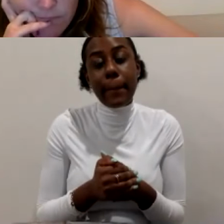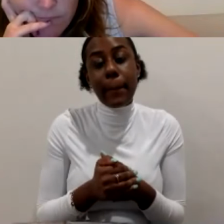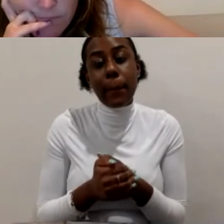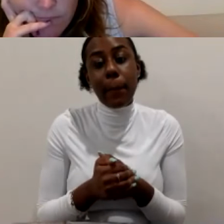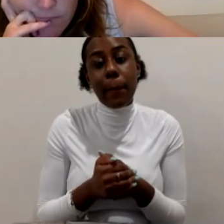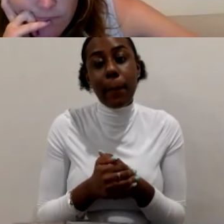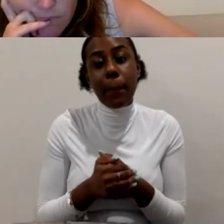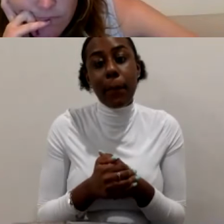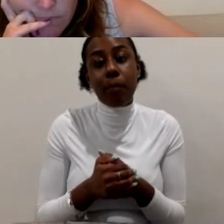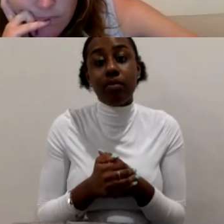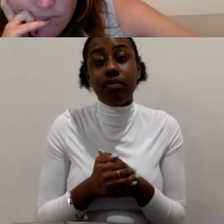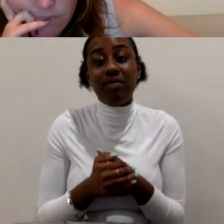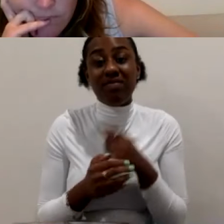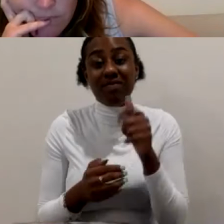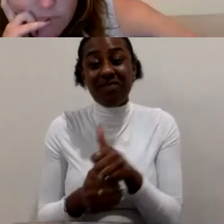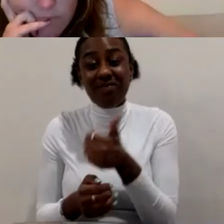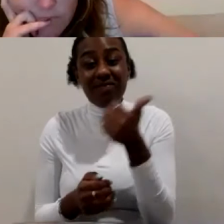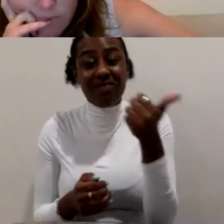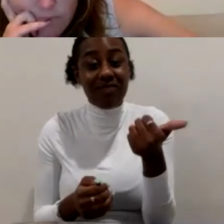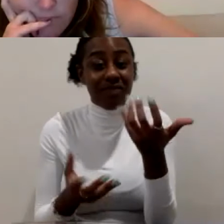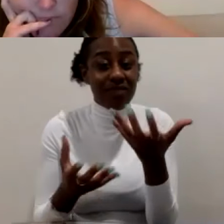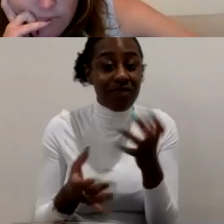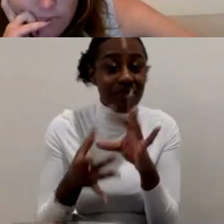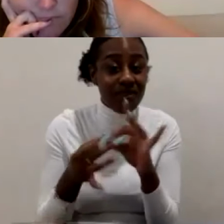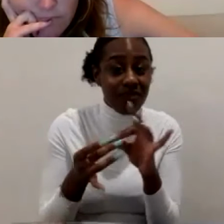Does anyone else want to add anything?